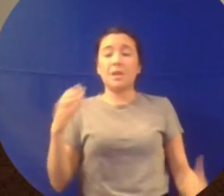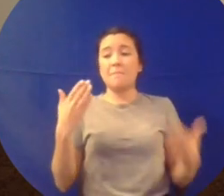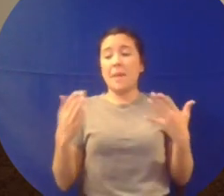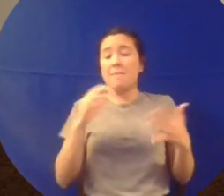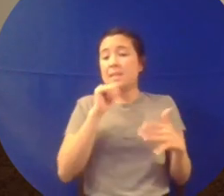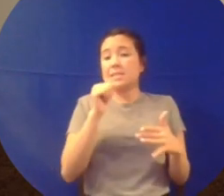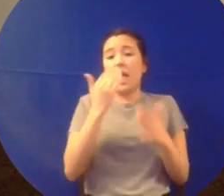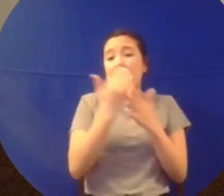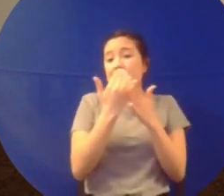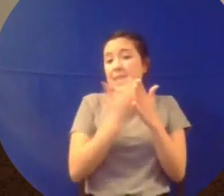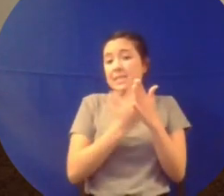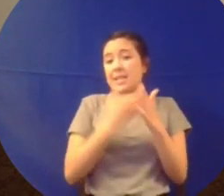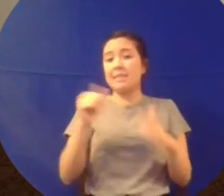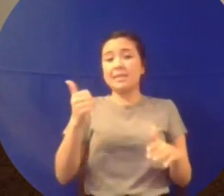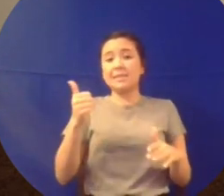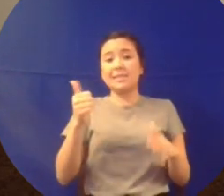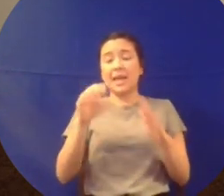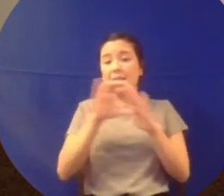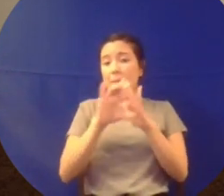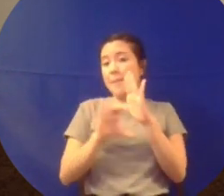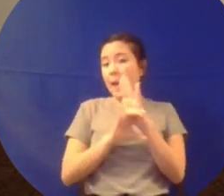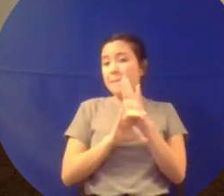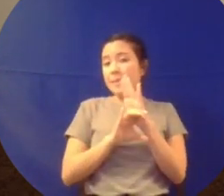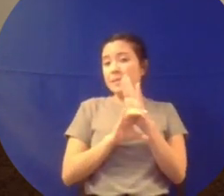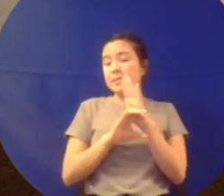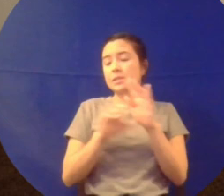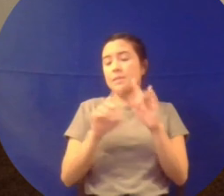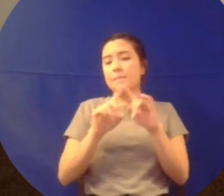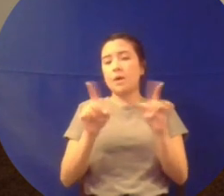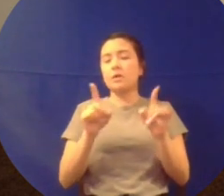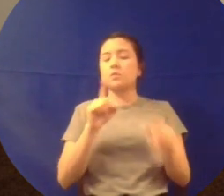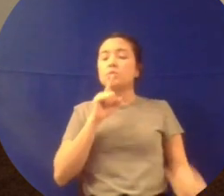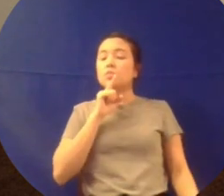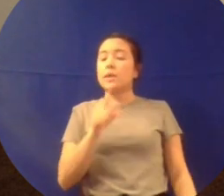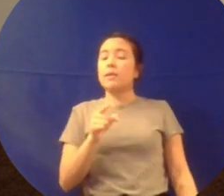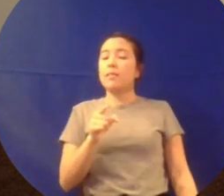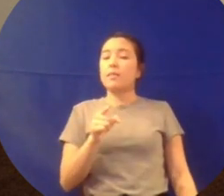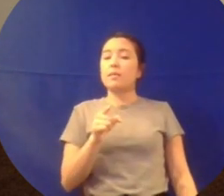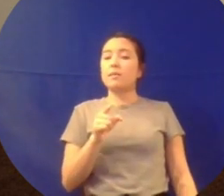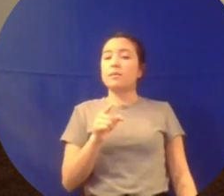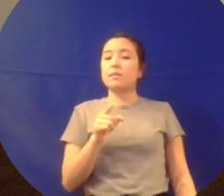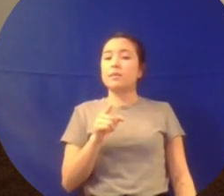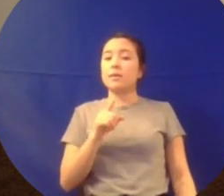listed in the Ten Commandments, but it's real nevertheless,